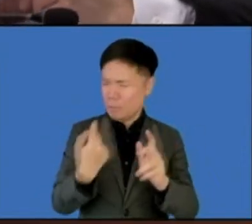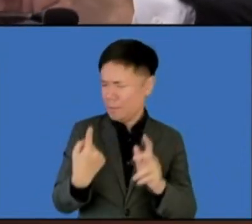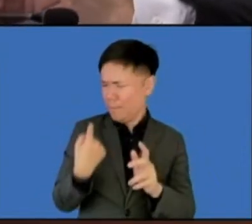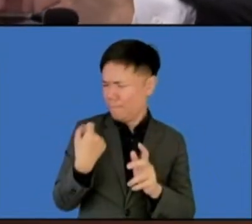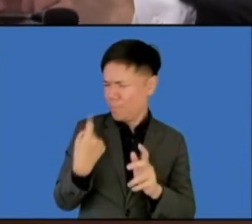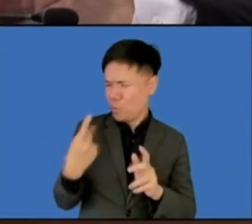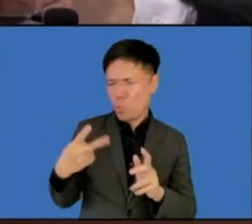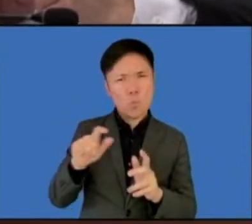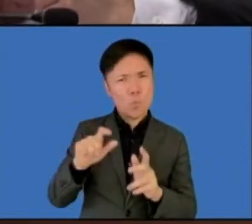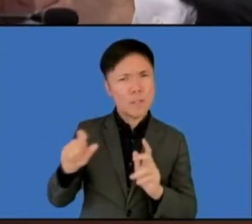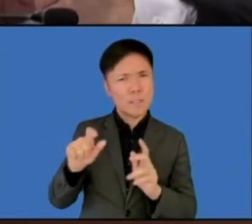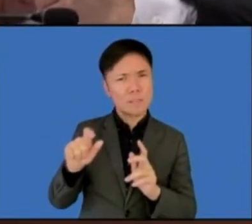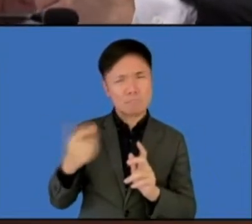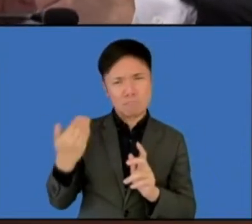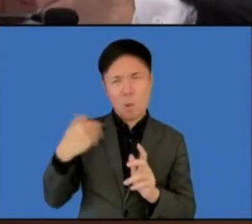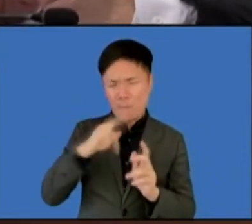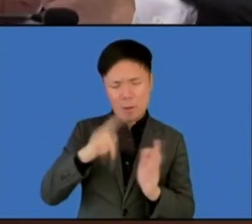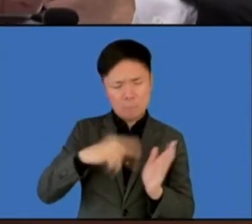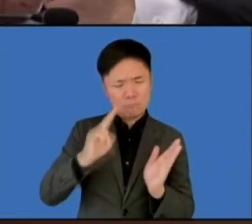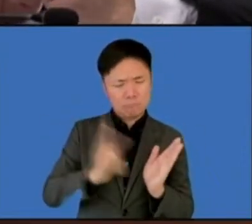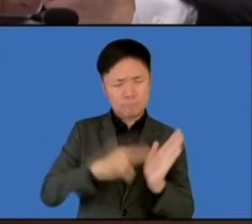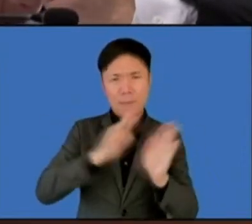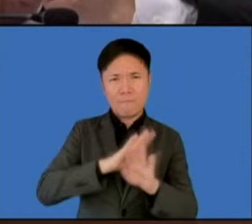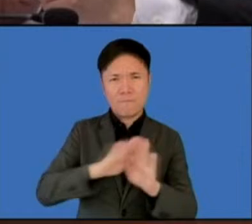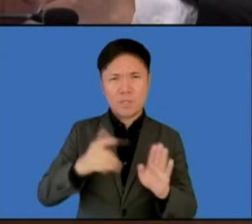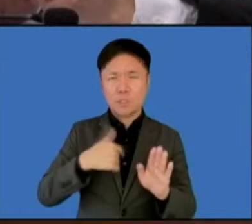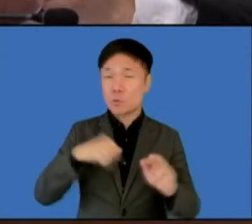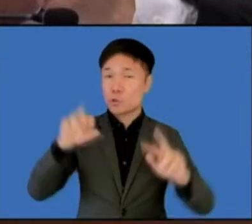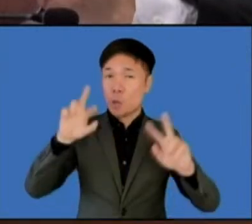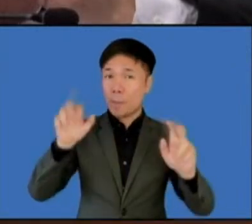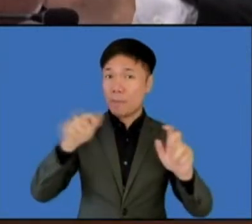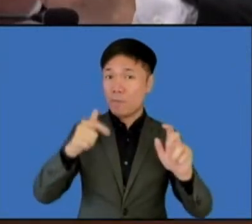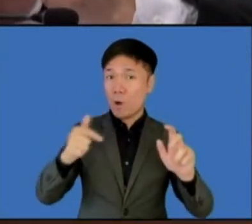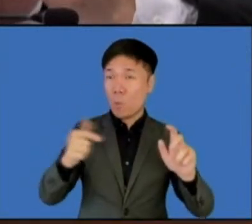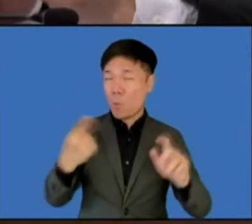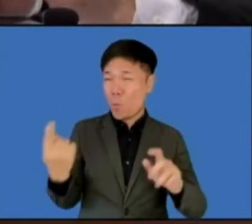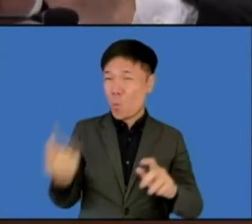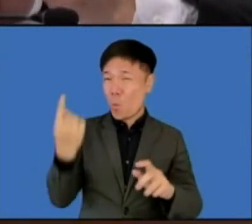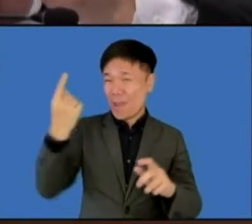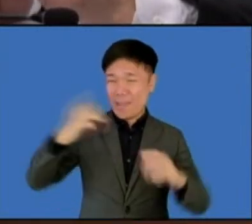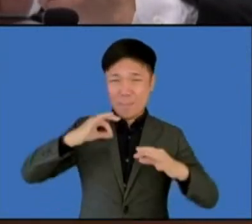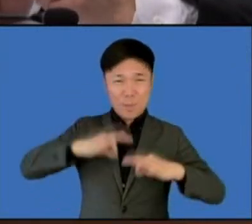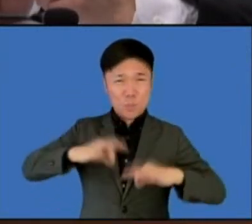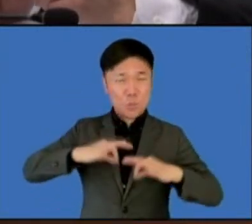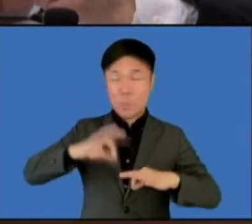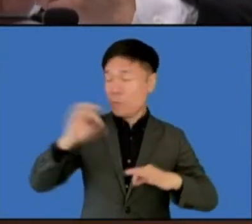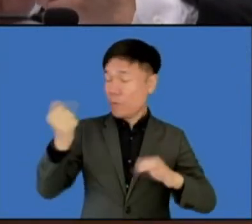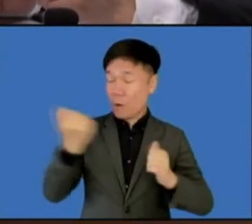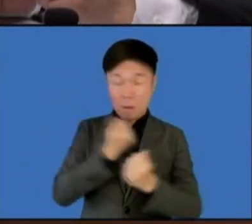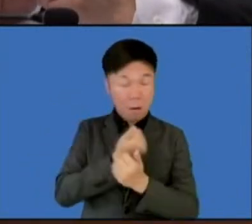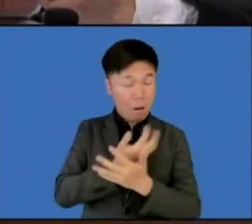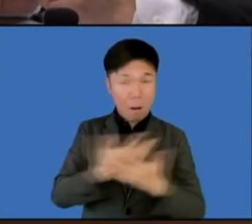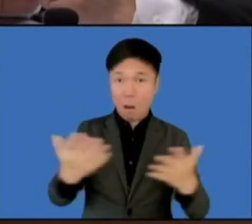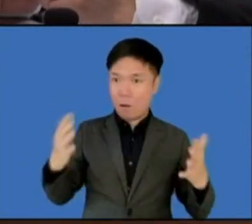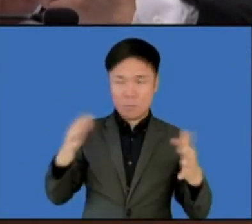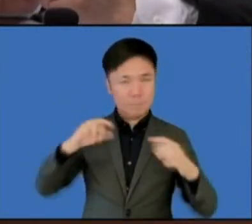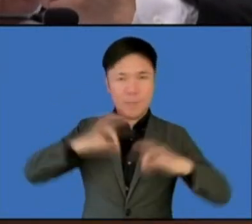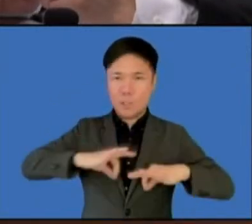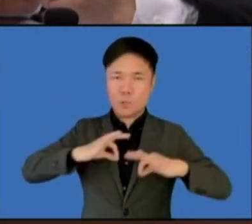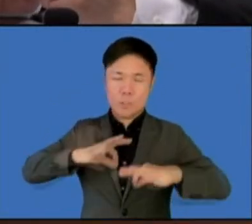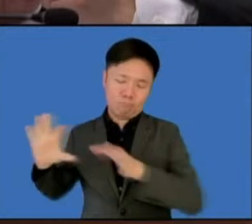back, inconsistent with the whole of government approach, with the Department of Trade and Industry, what we call